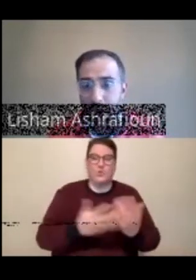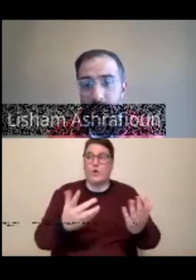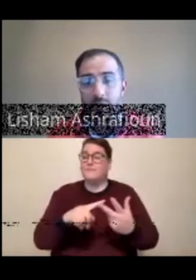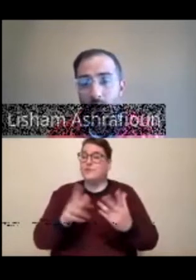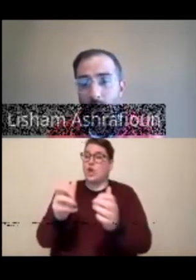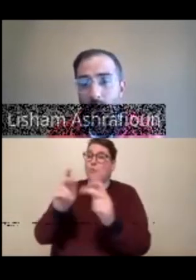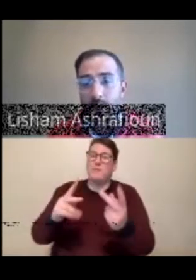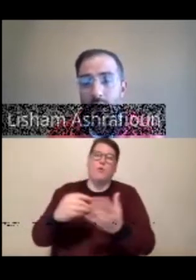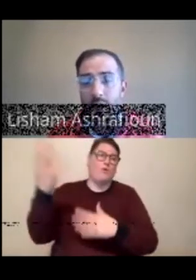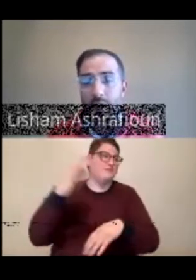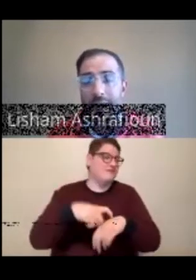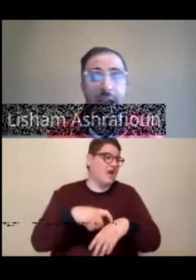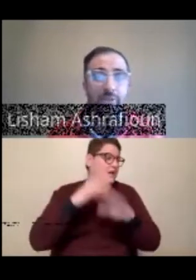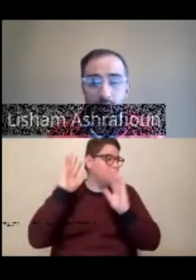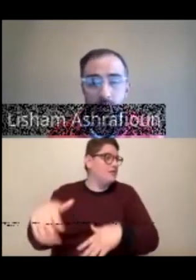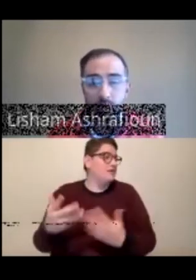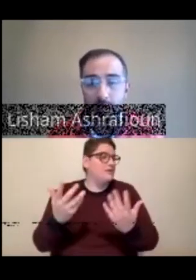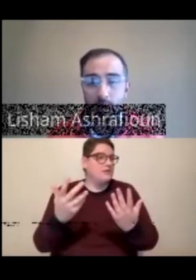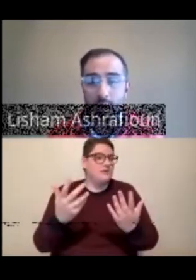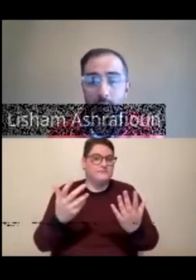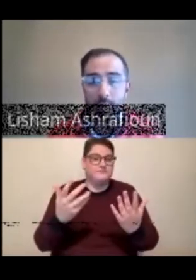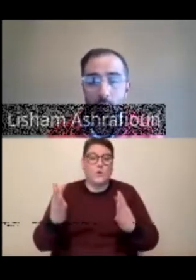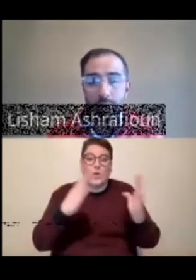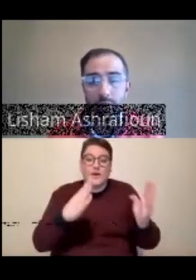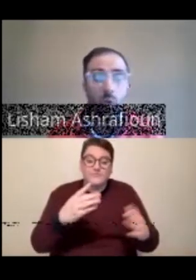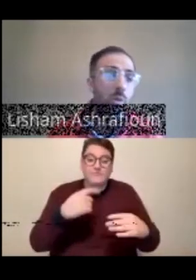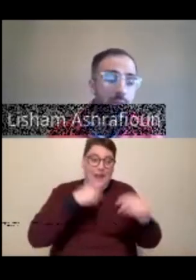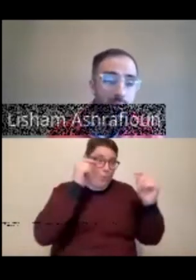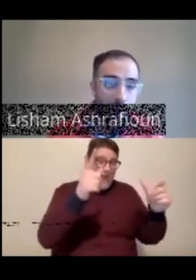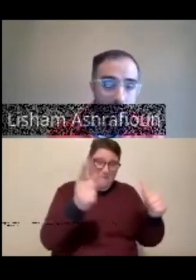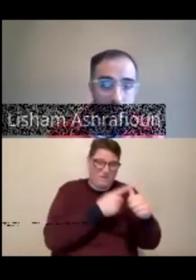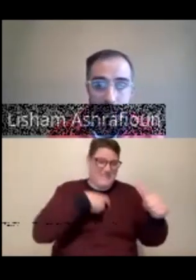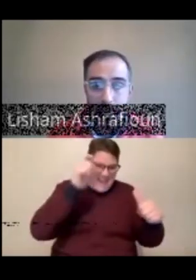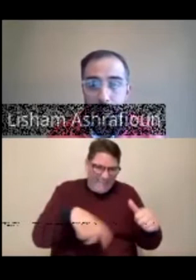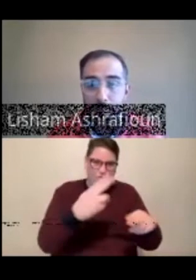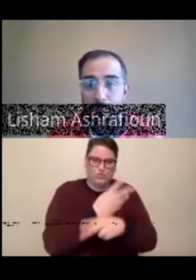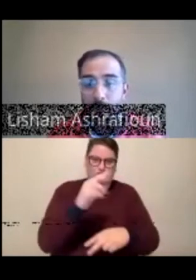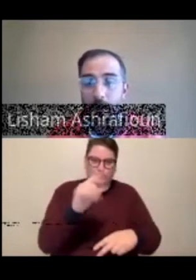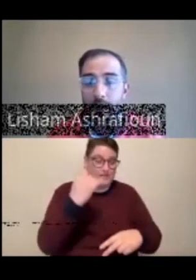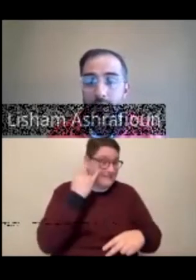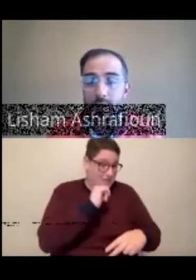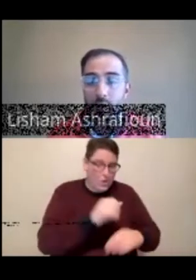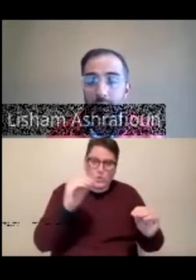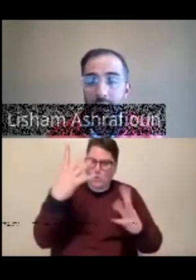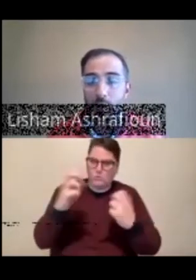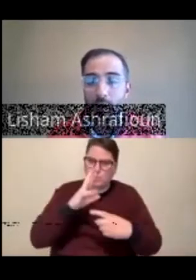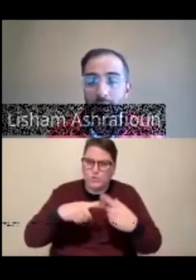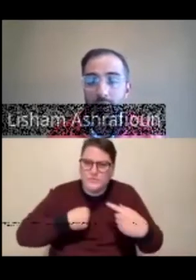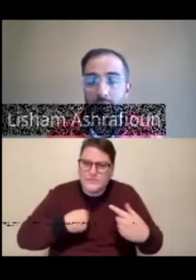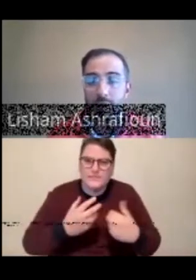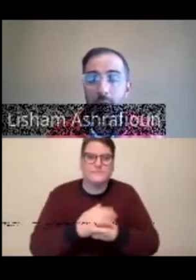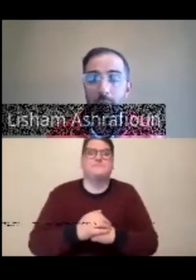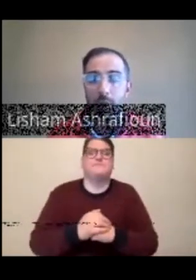people. I have to use when I wake up in the morning. No one wants to talk to me. And so we